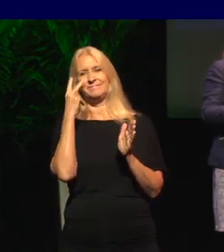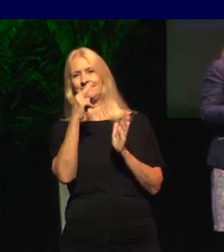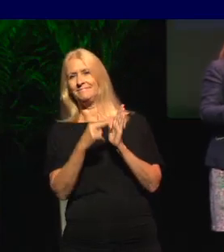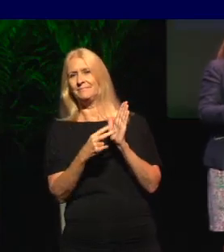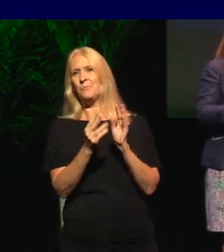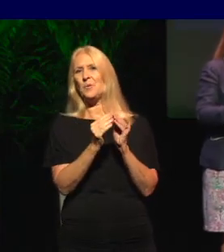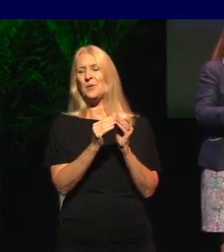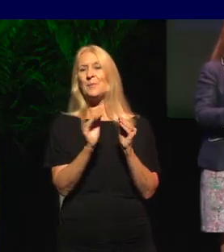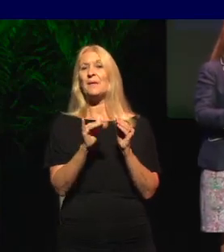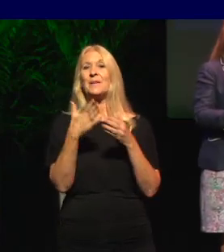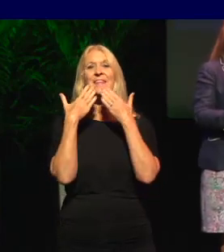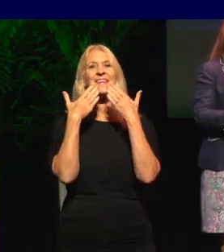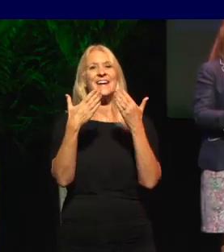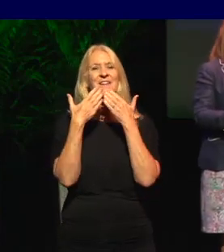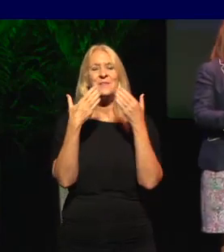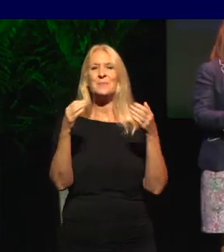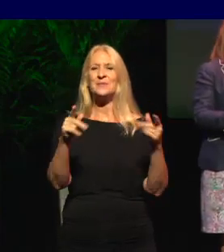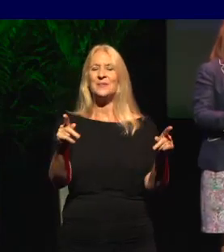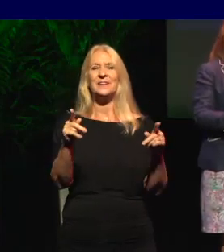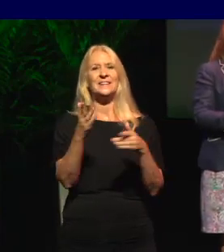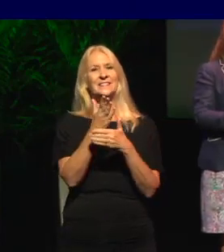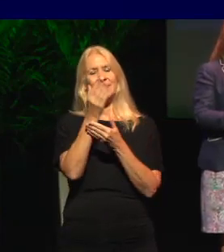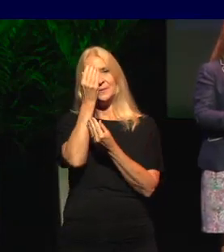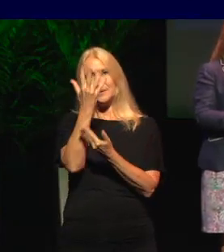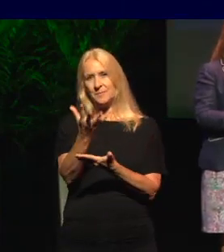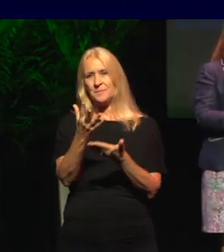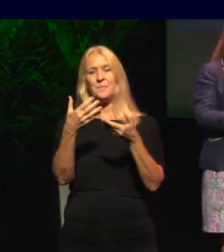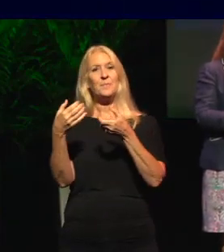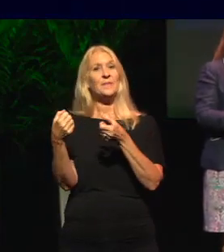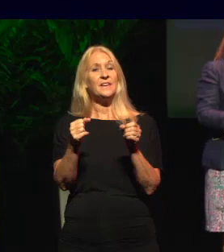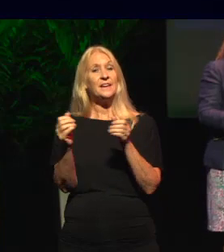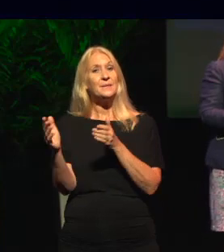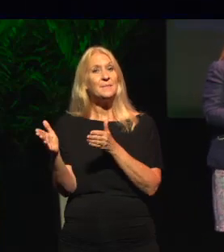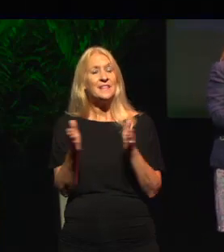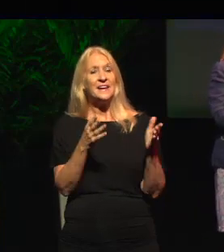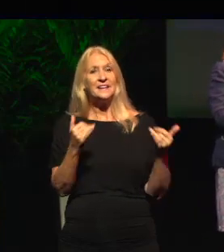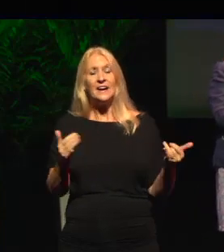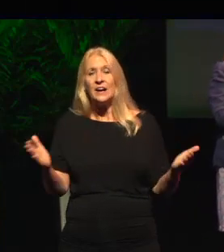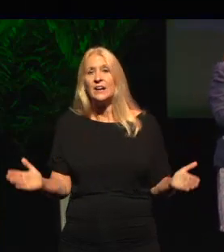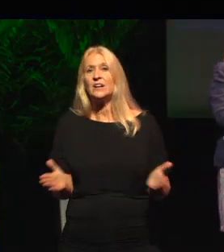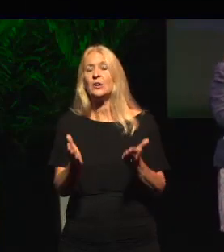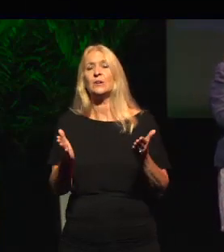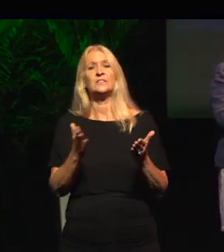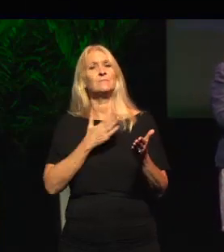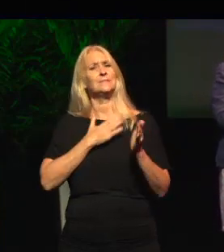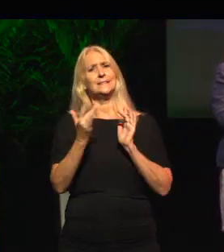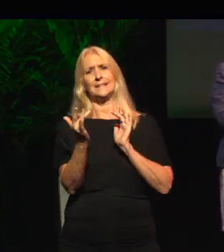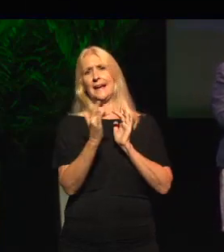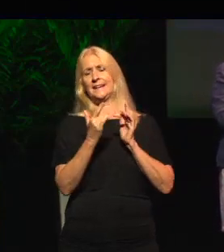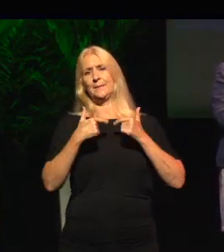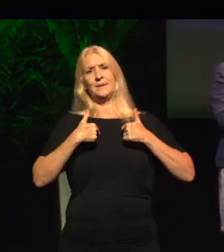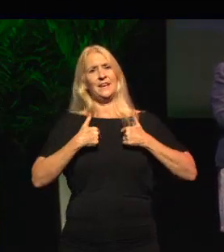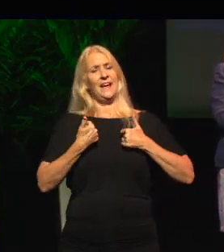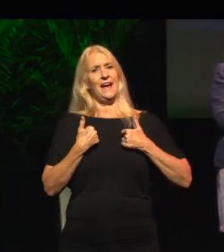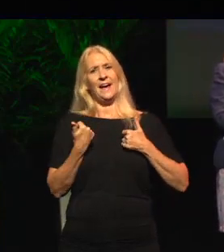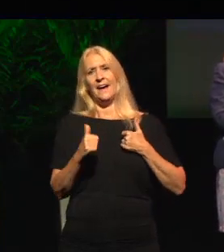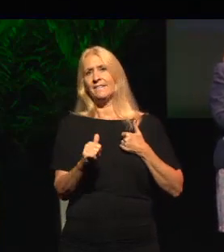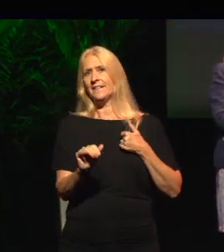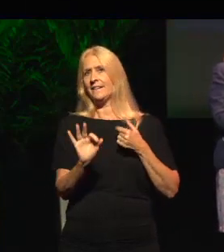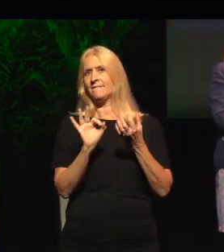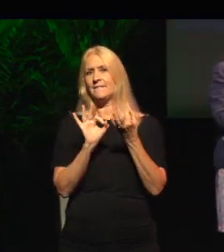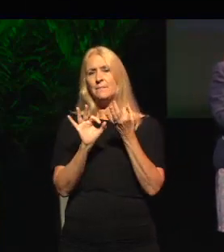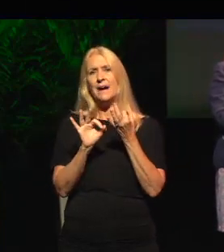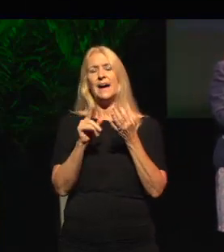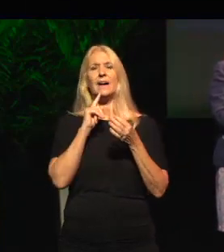I want to thank you for the opportunity to share the strategic plan with you this morning. I encourage you to please reach out to me if you have feedback, questions, or